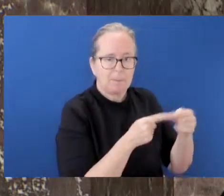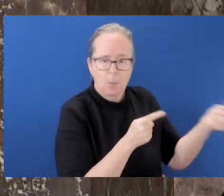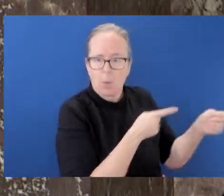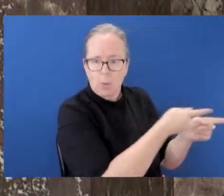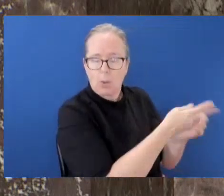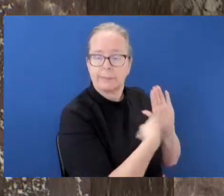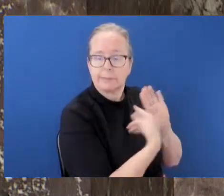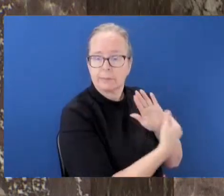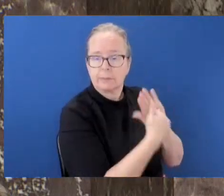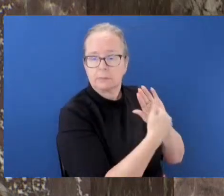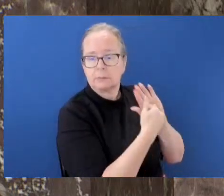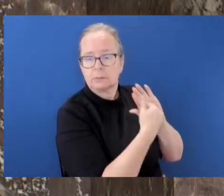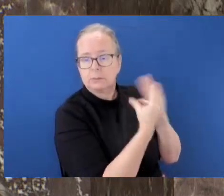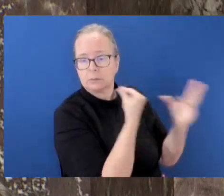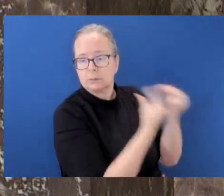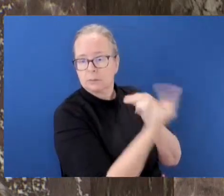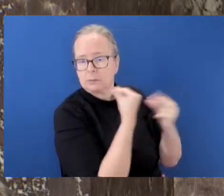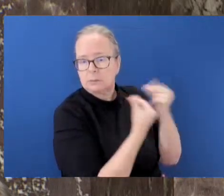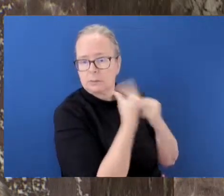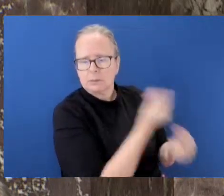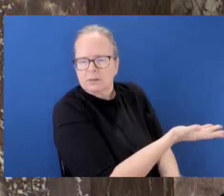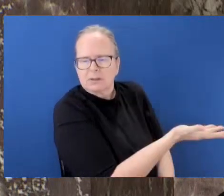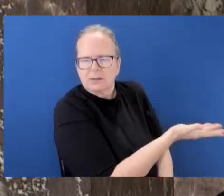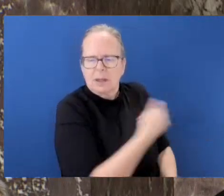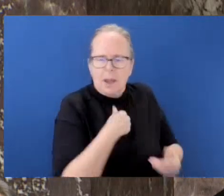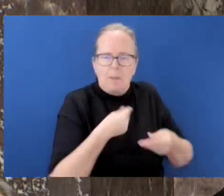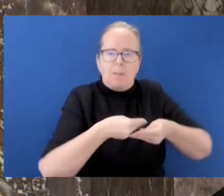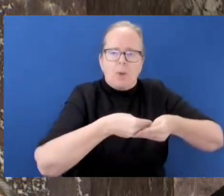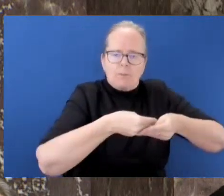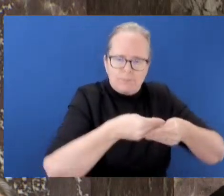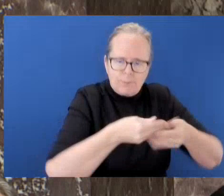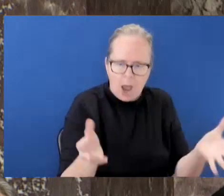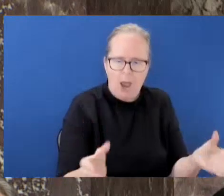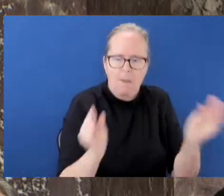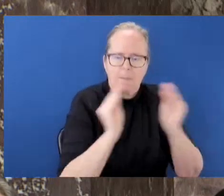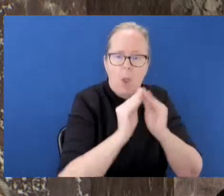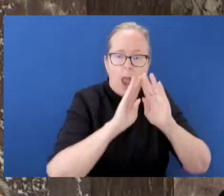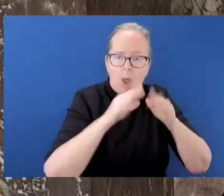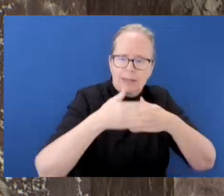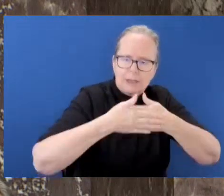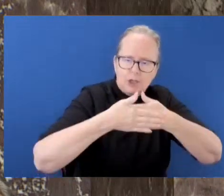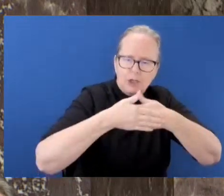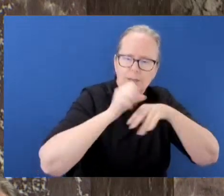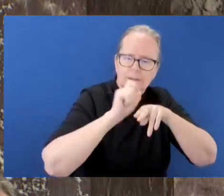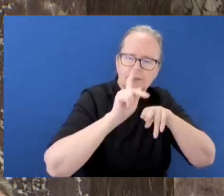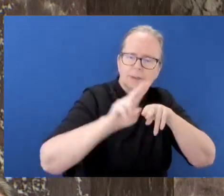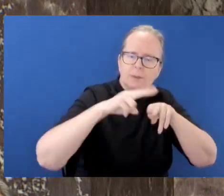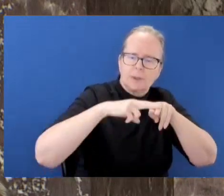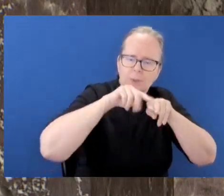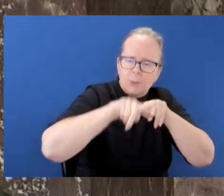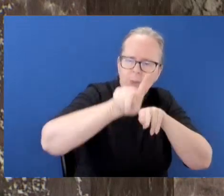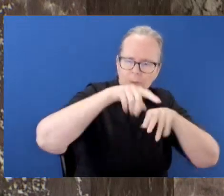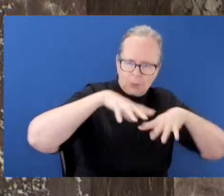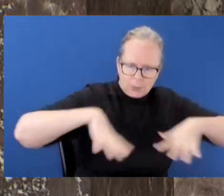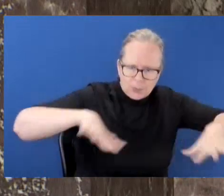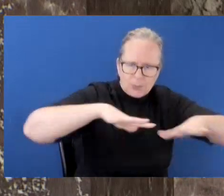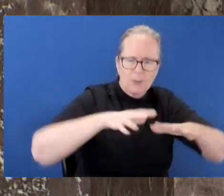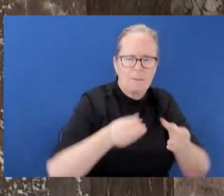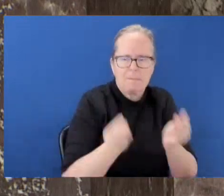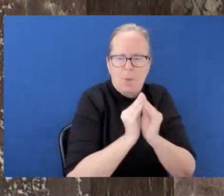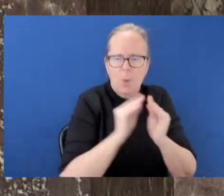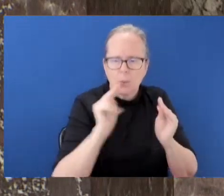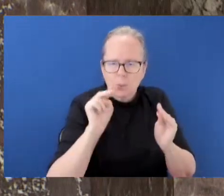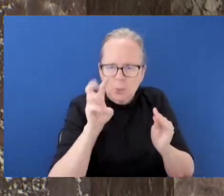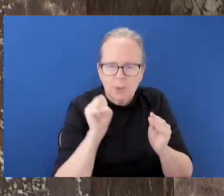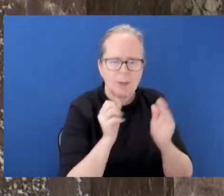new transit, small-scale multi-units, Honourable Speaker. All these measures are to help address the housing challenges as we see it. We're proud of the